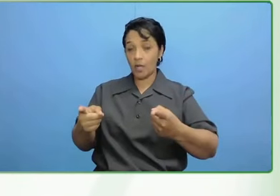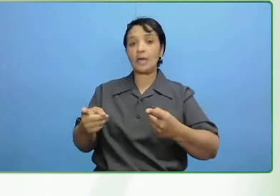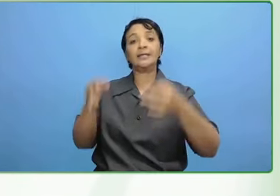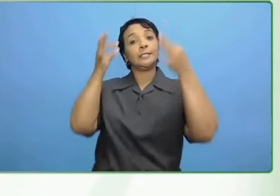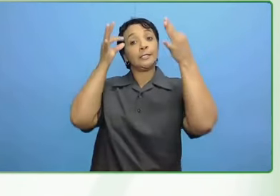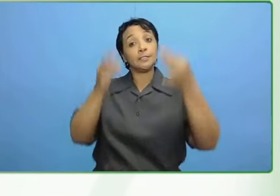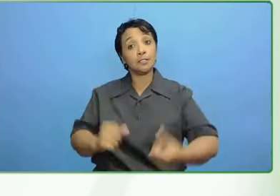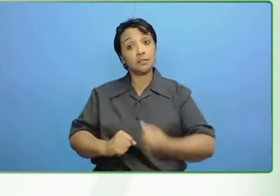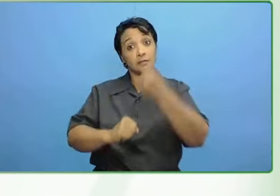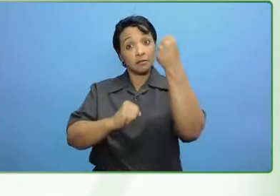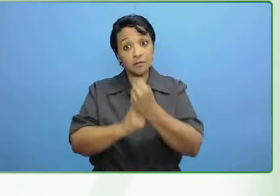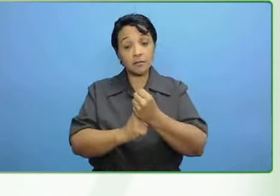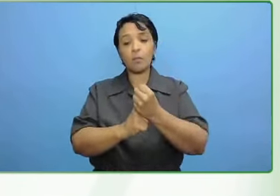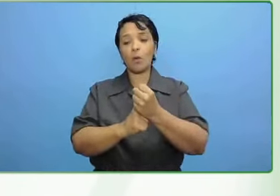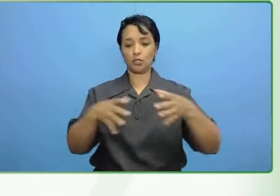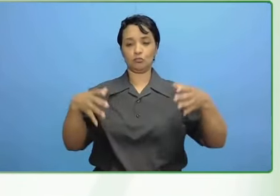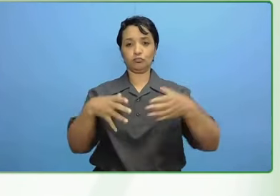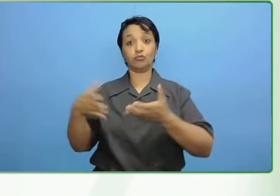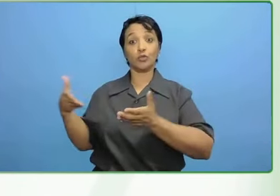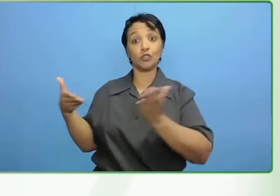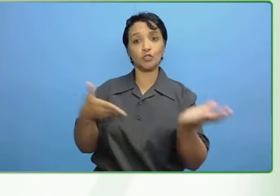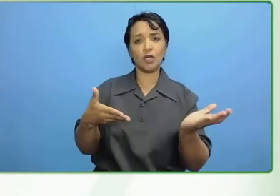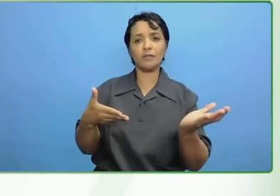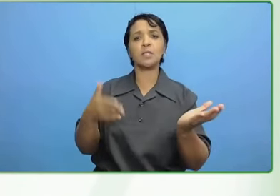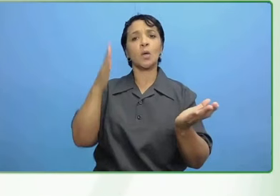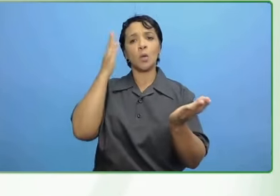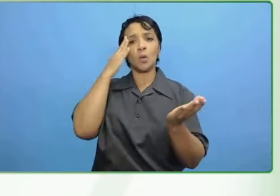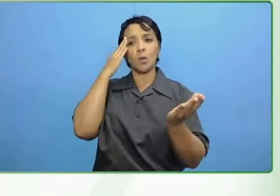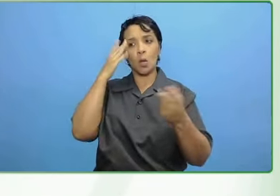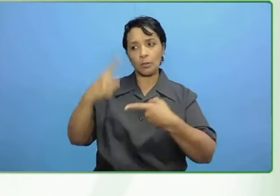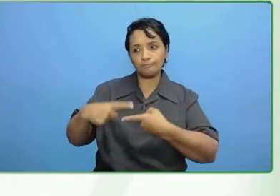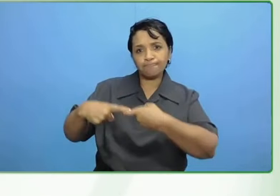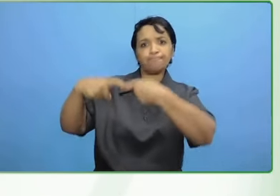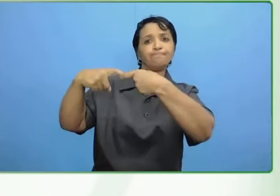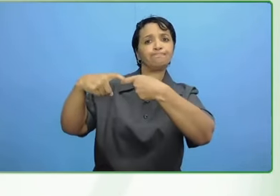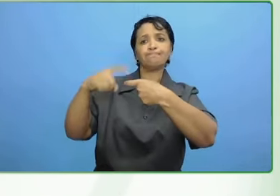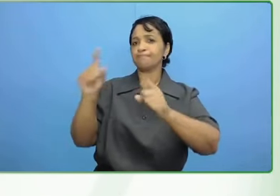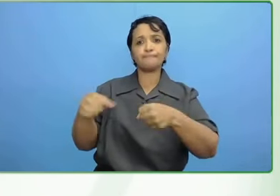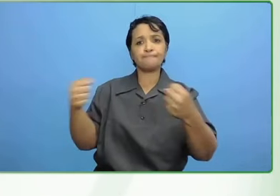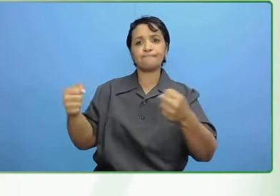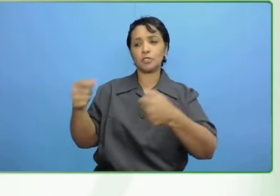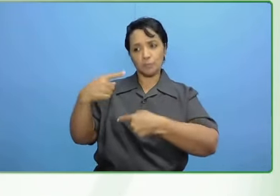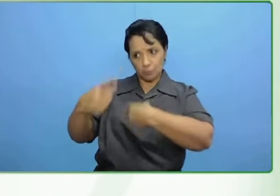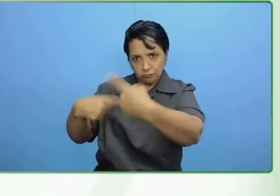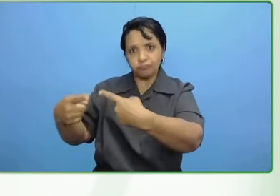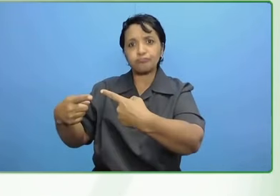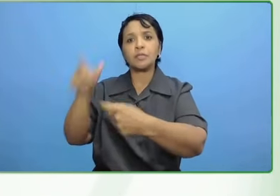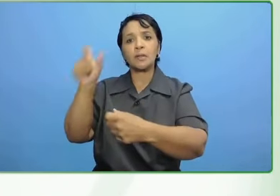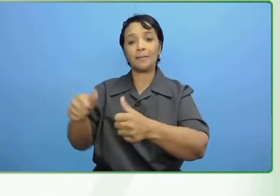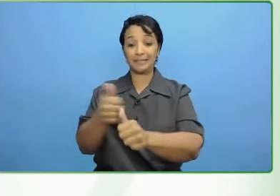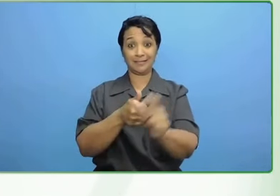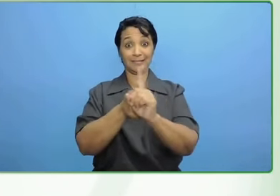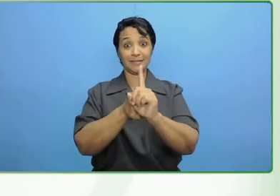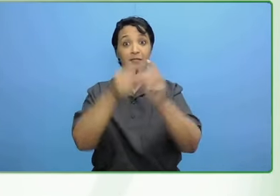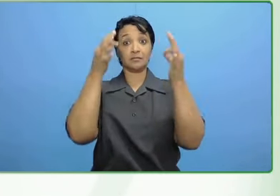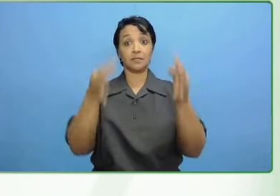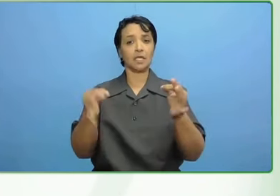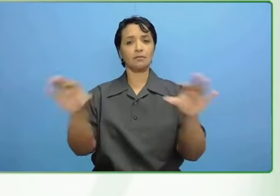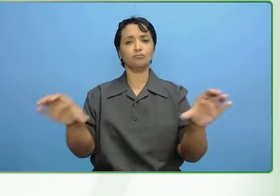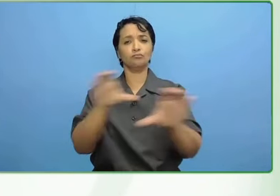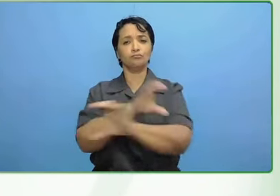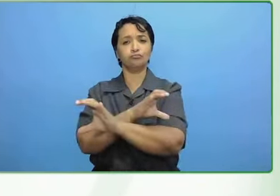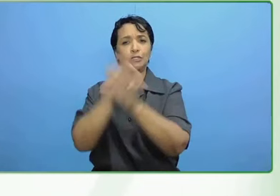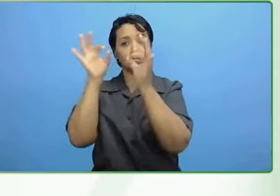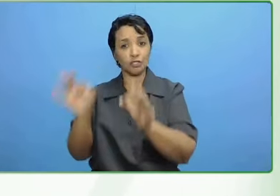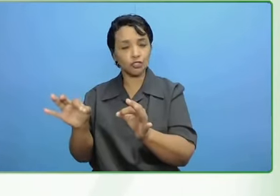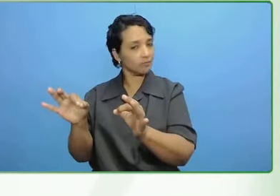to court to suspend a decision supporter from making decisions on behalf of a person. The emergency action